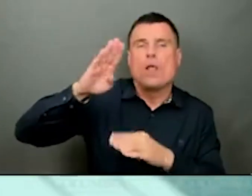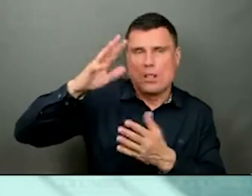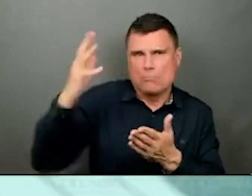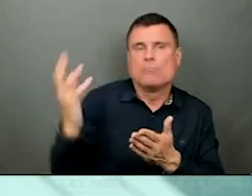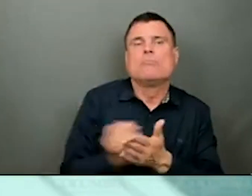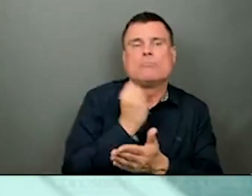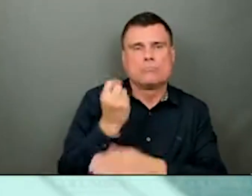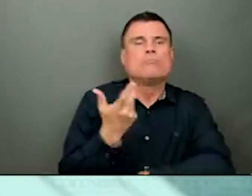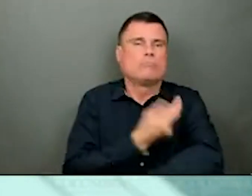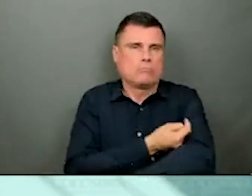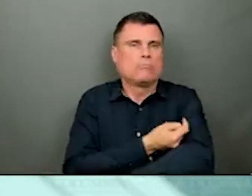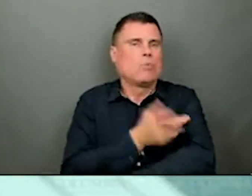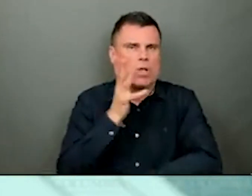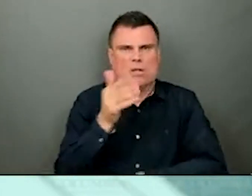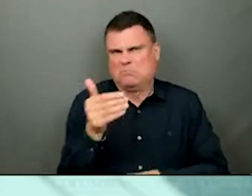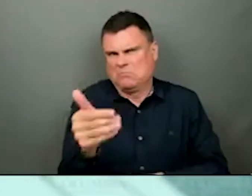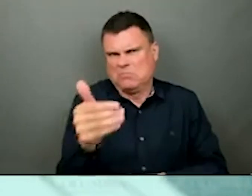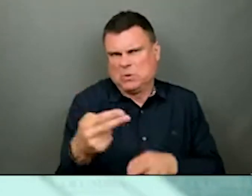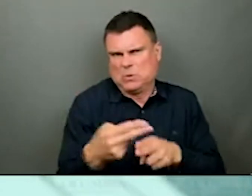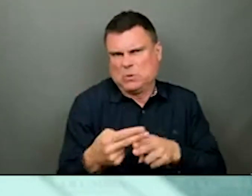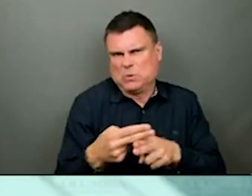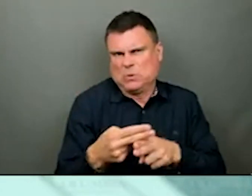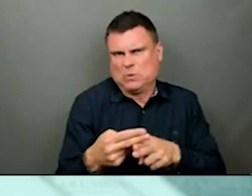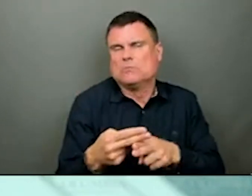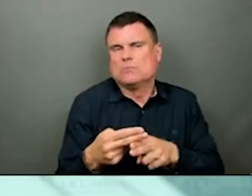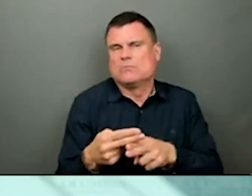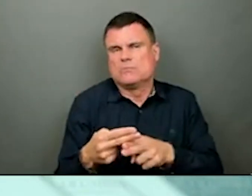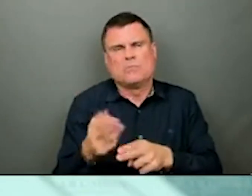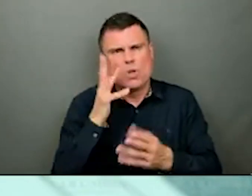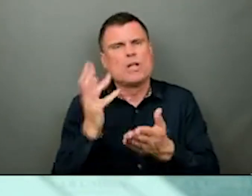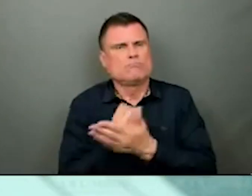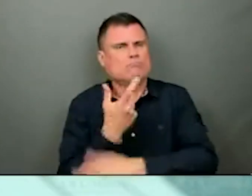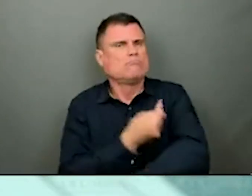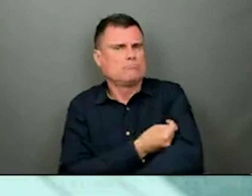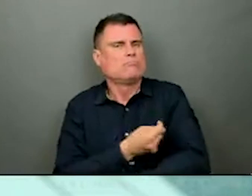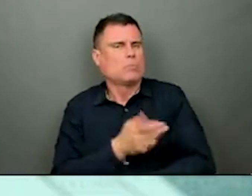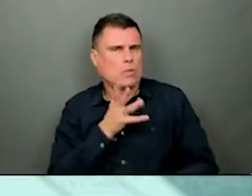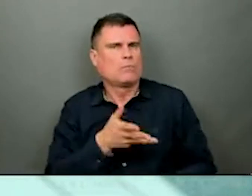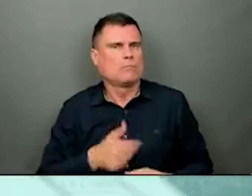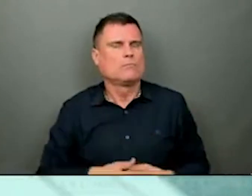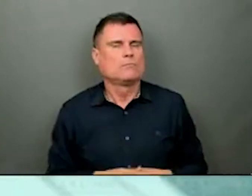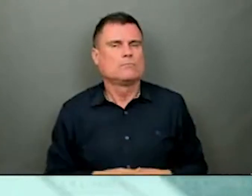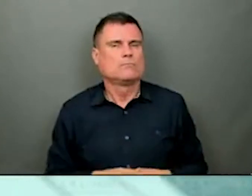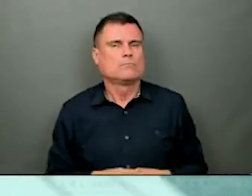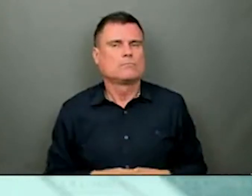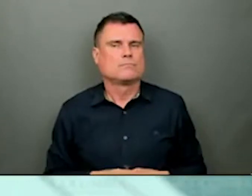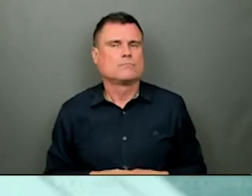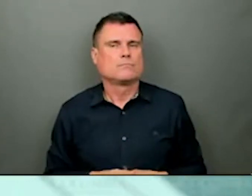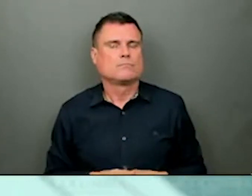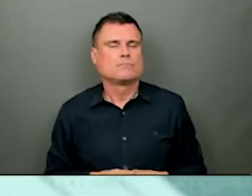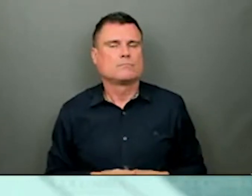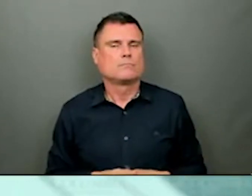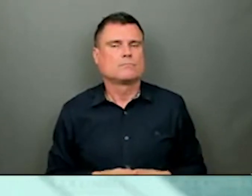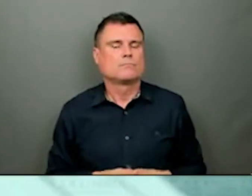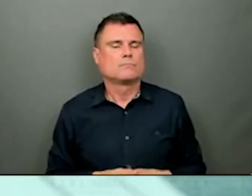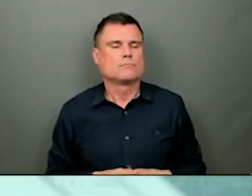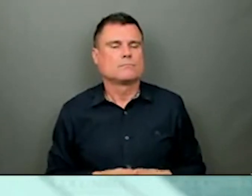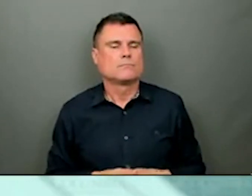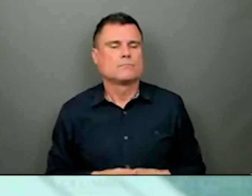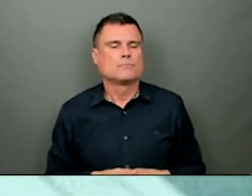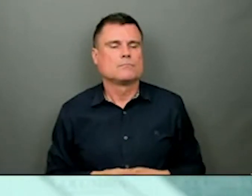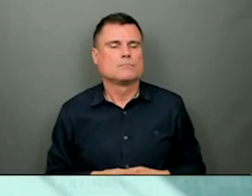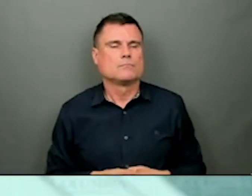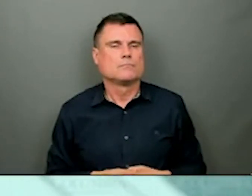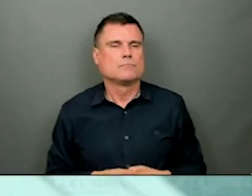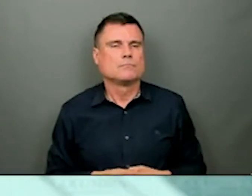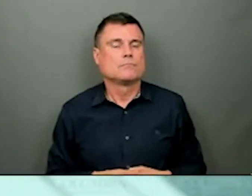it to be significantly higher so that in the month of June, especially when we start to get more than 300,000 doses